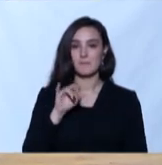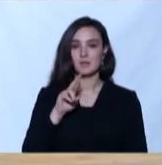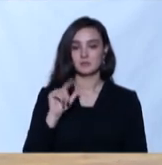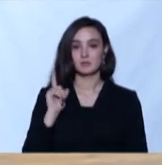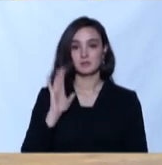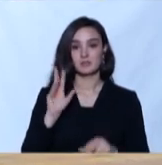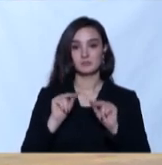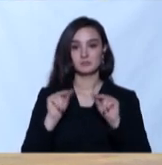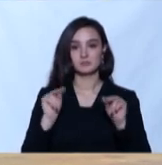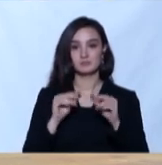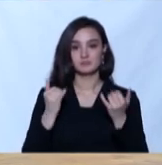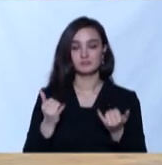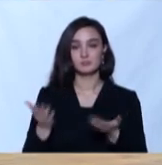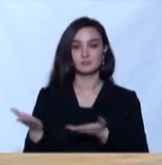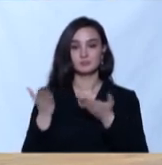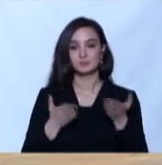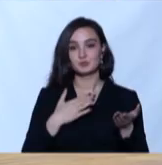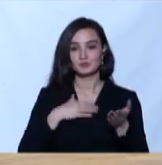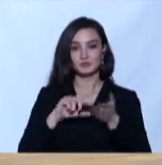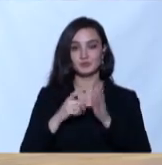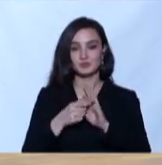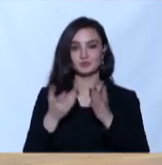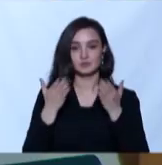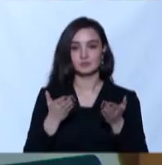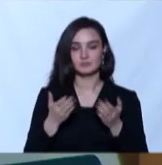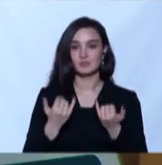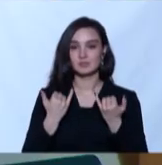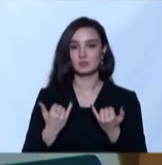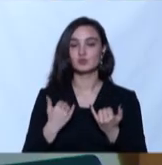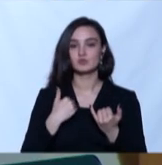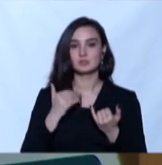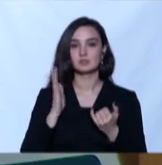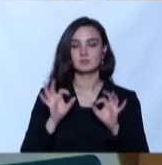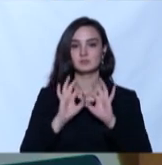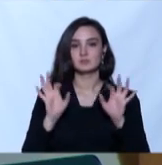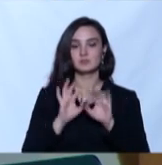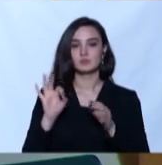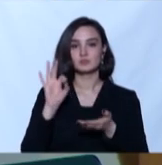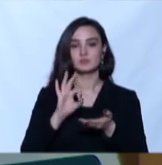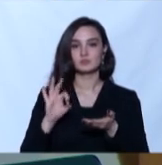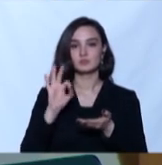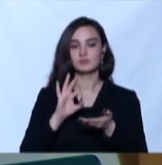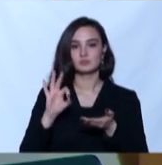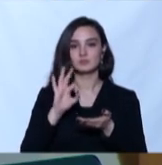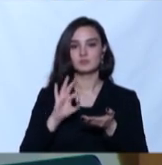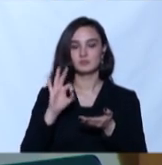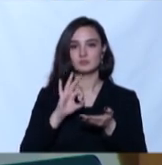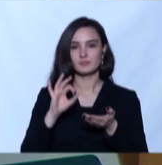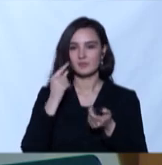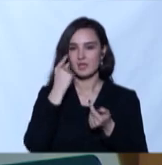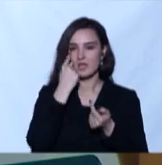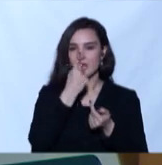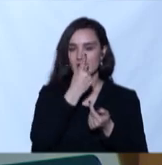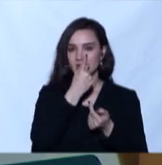to be your teachers today. Welcome to our classroom. Today, we are going to be talking about The Wizard of Oz by